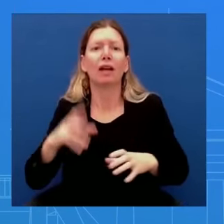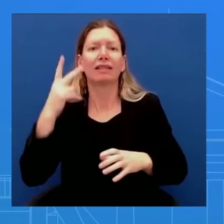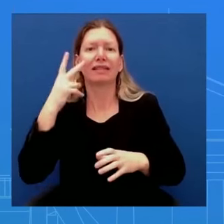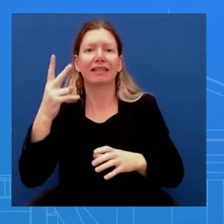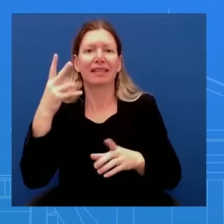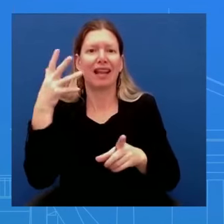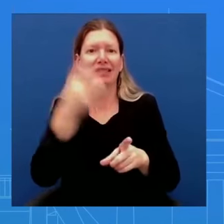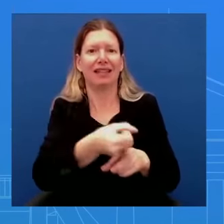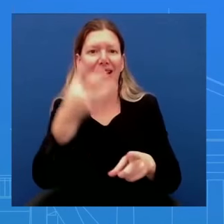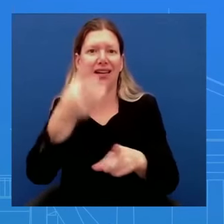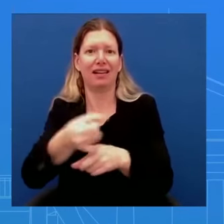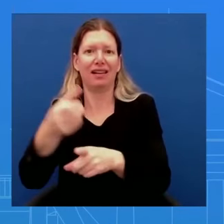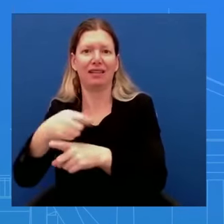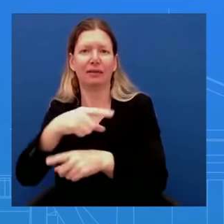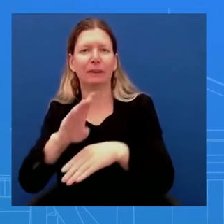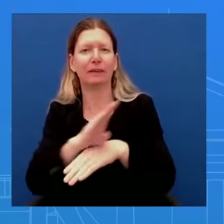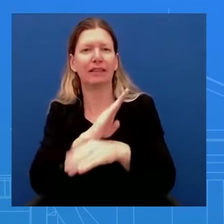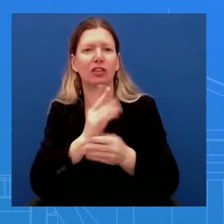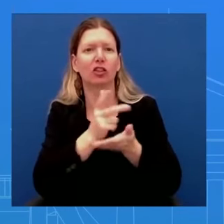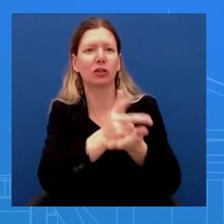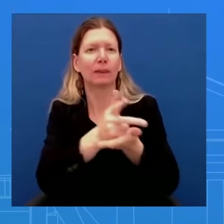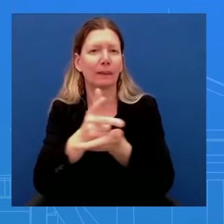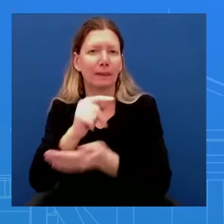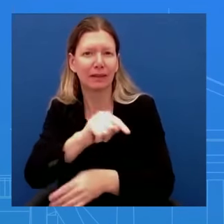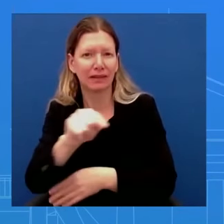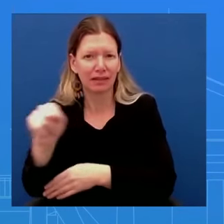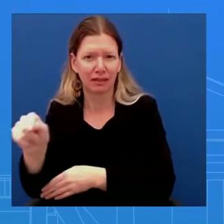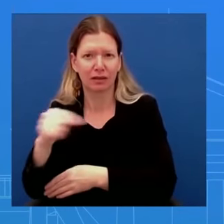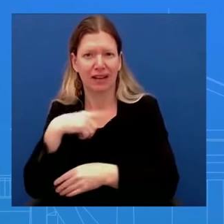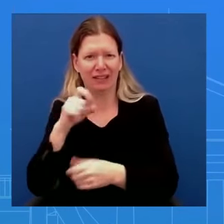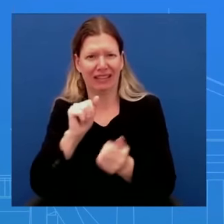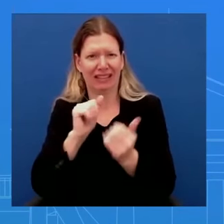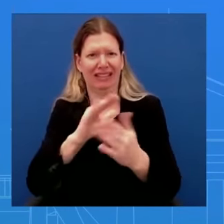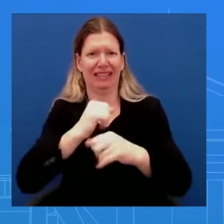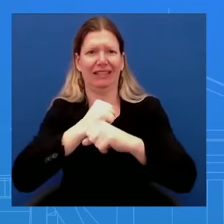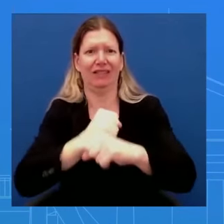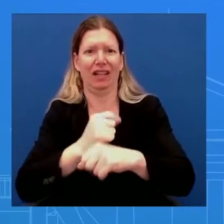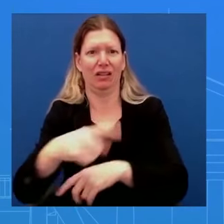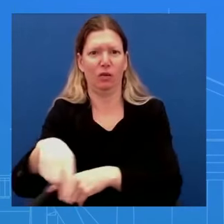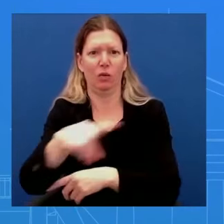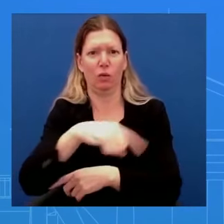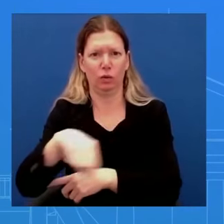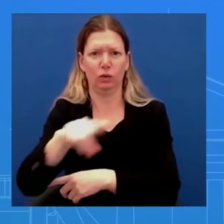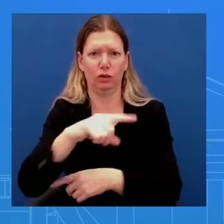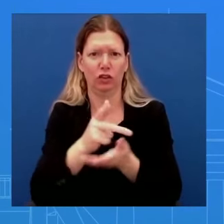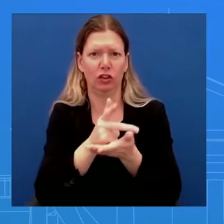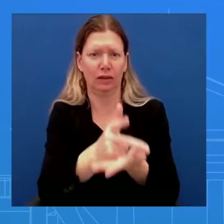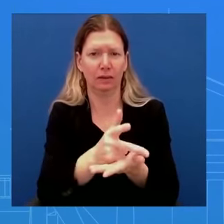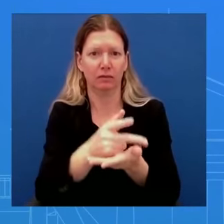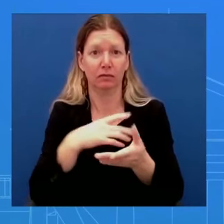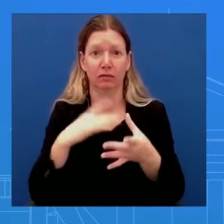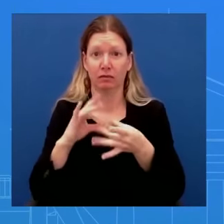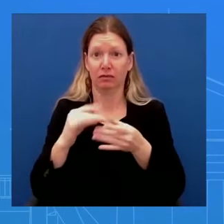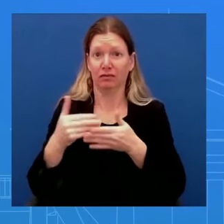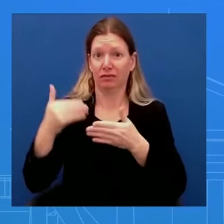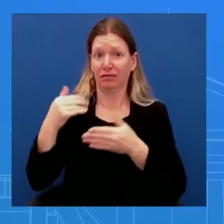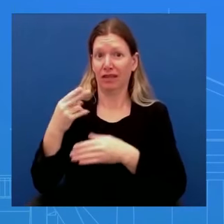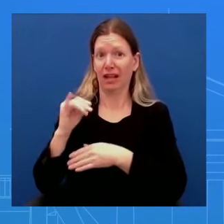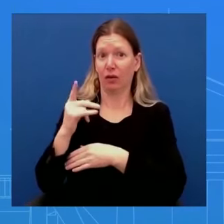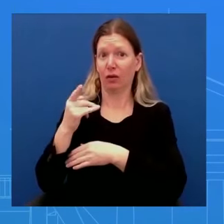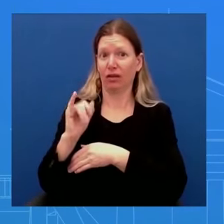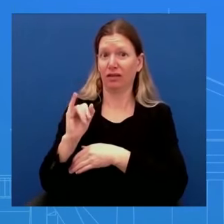earlier, the Houthi, they've made certain decisions up to this time. They have to make certain decisions going forward,